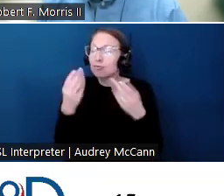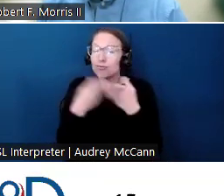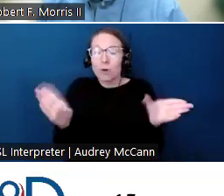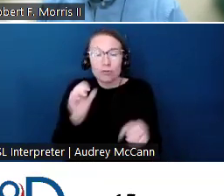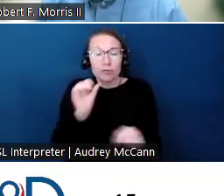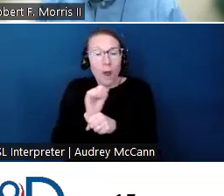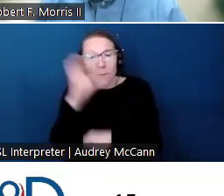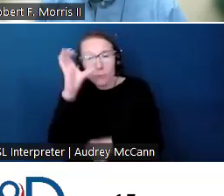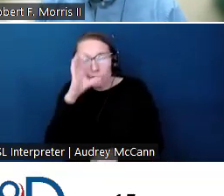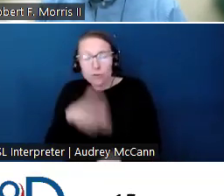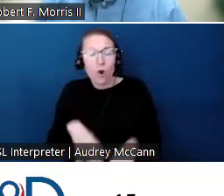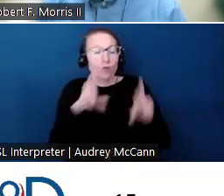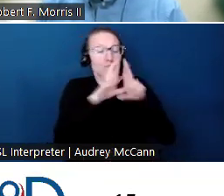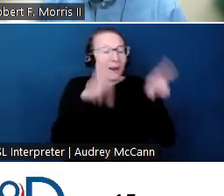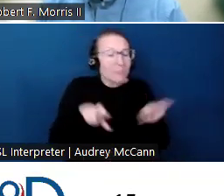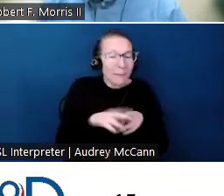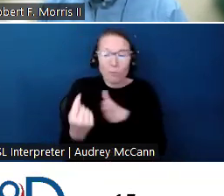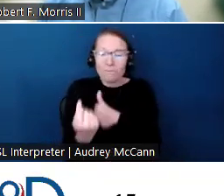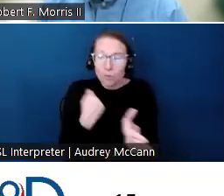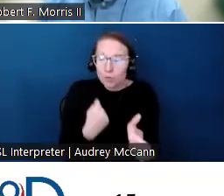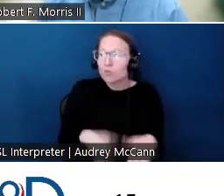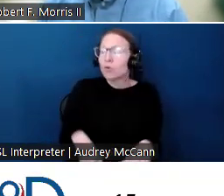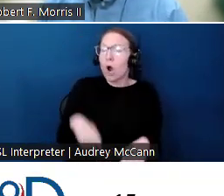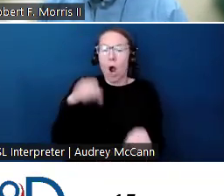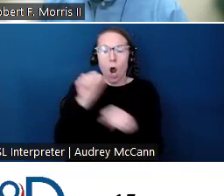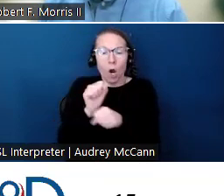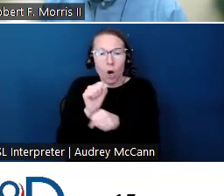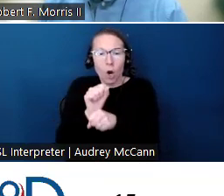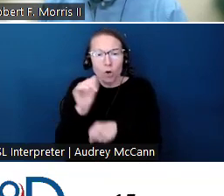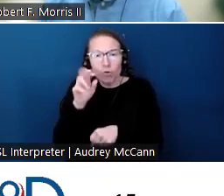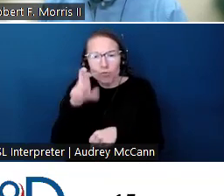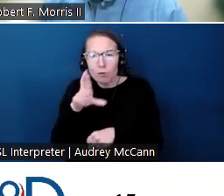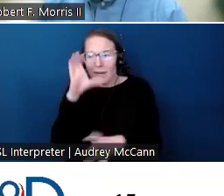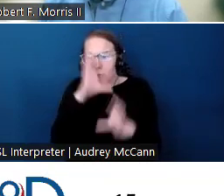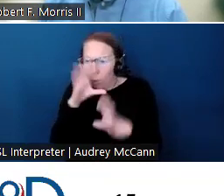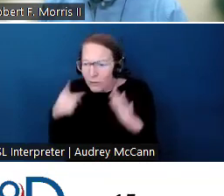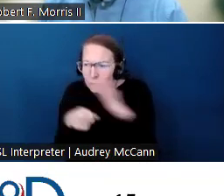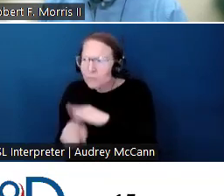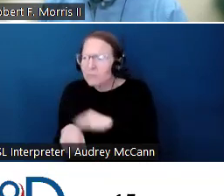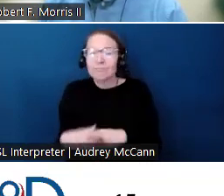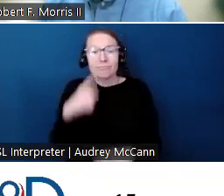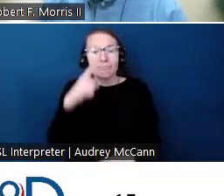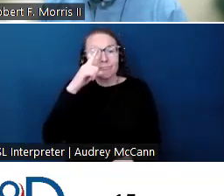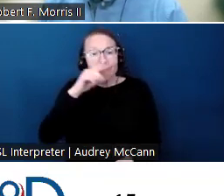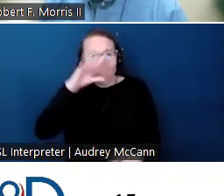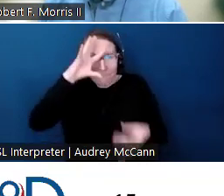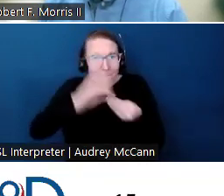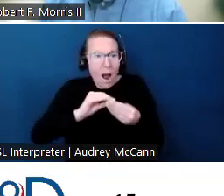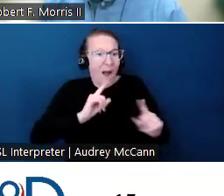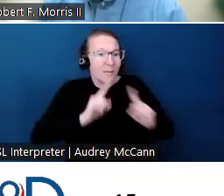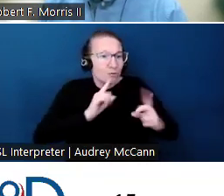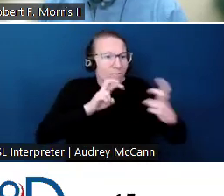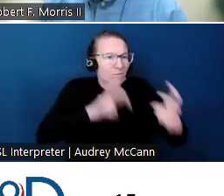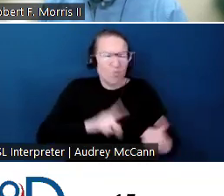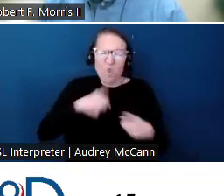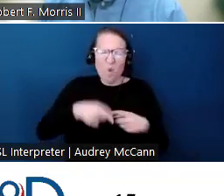resume review, career exploration, attending workshops, mock interviews. Really all of that is open to anyone. There's